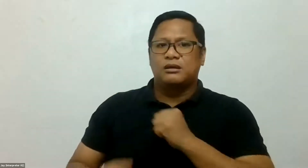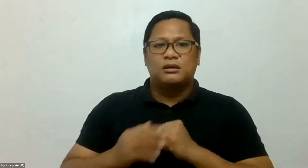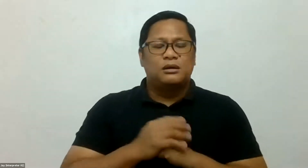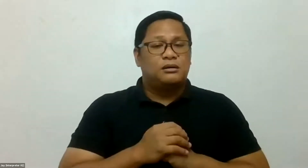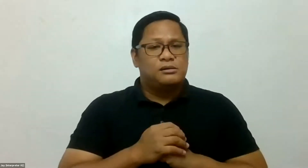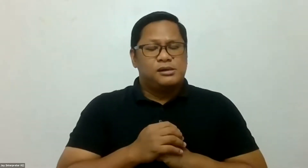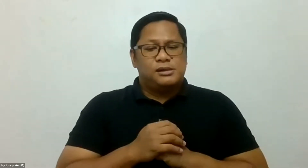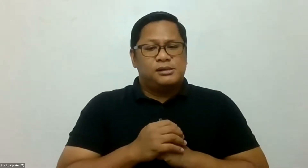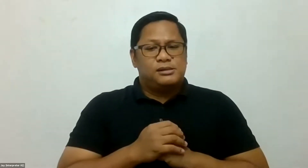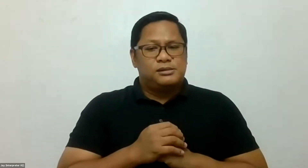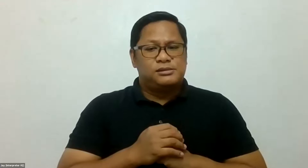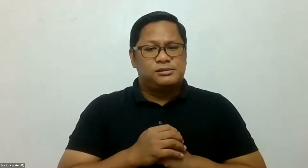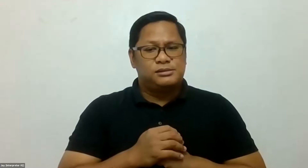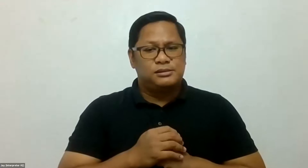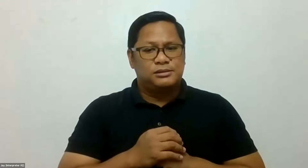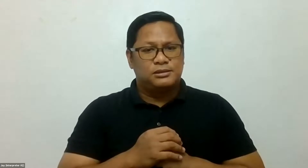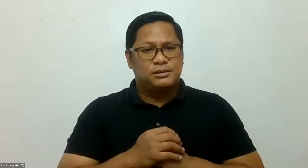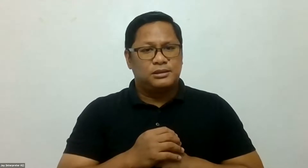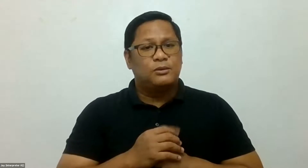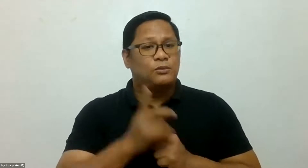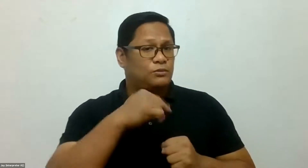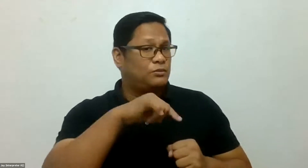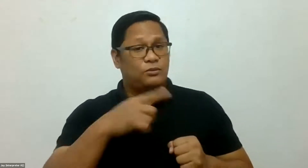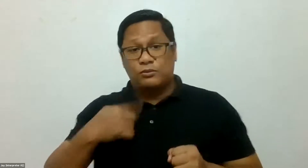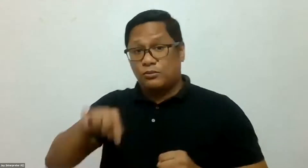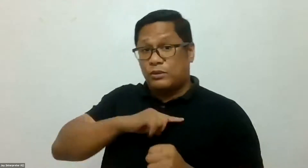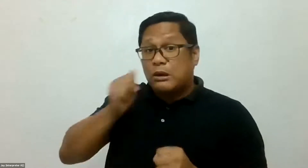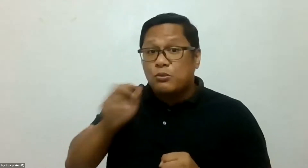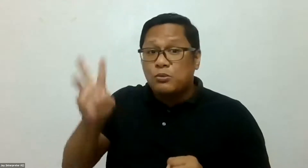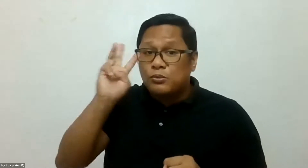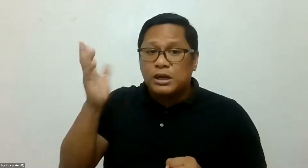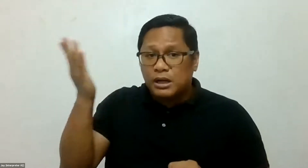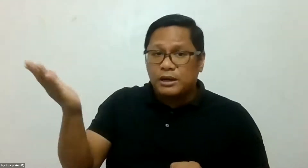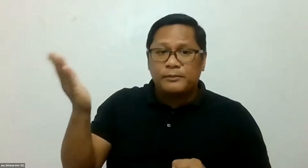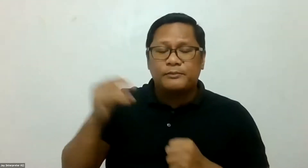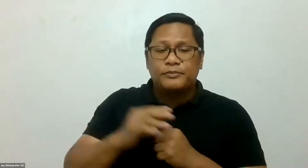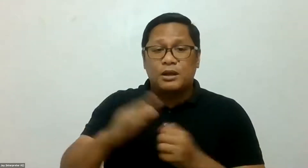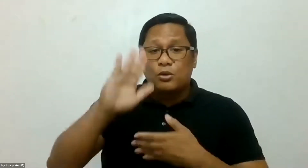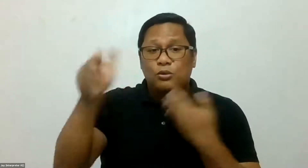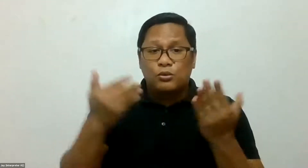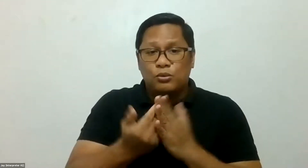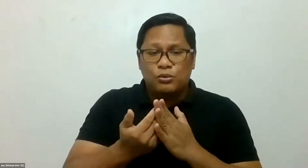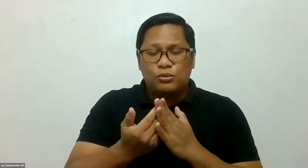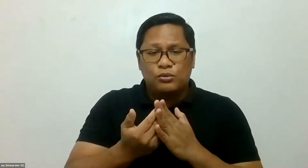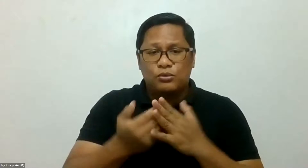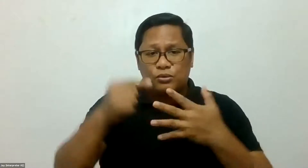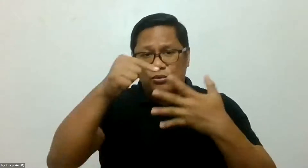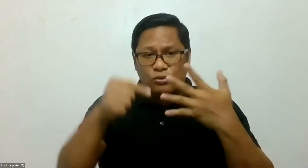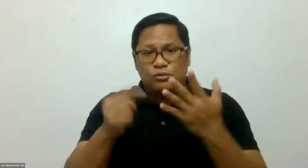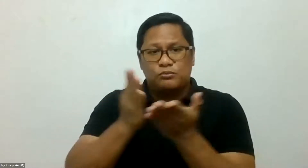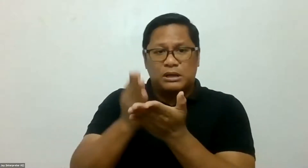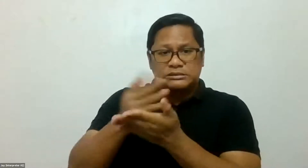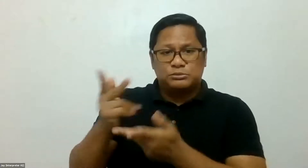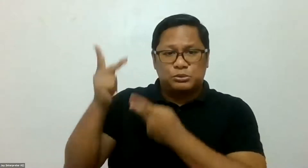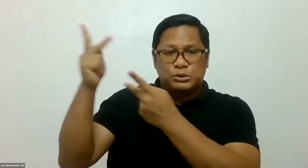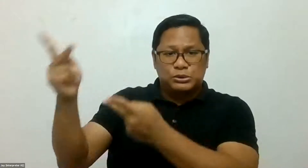And in terms, we are aware that all of these budget proposals